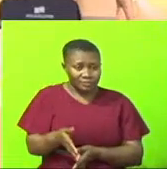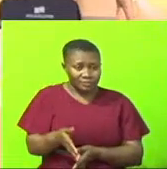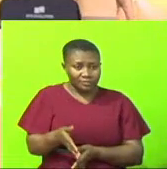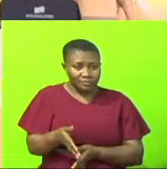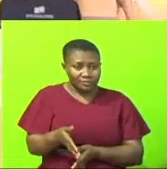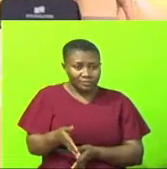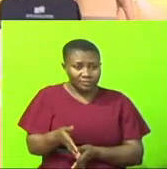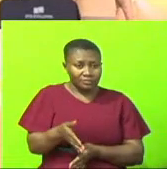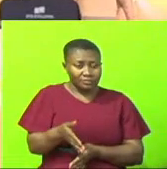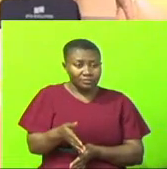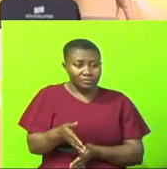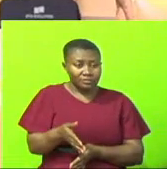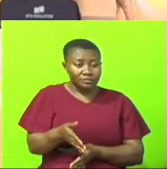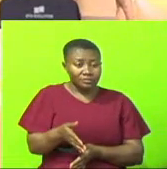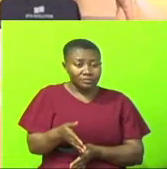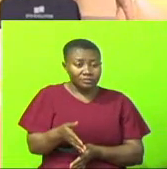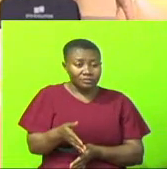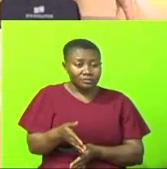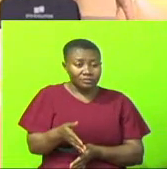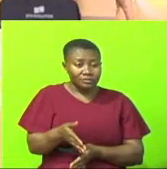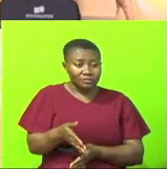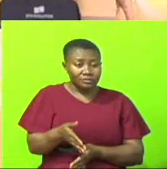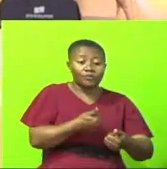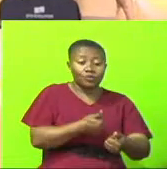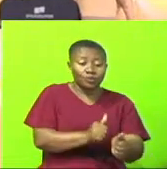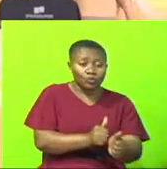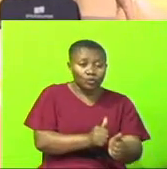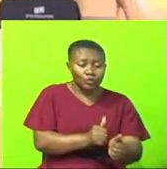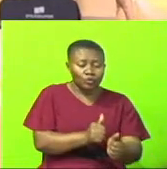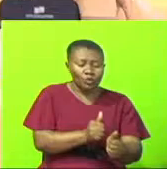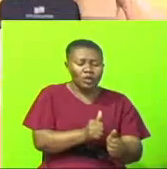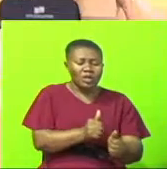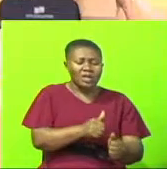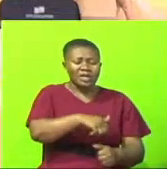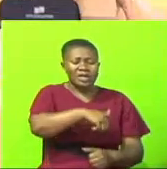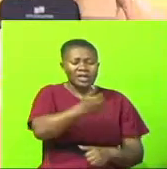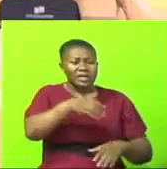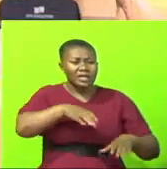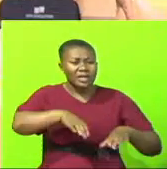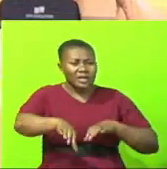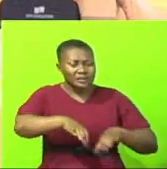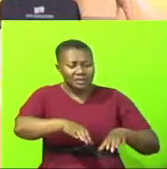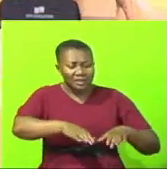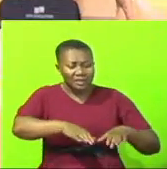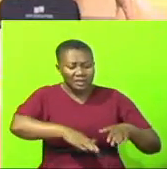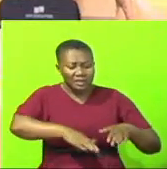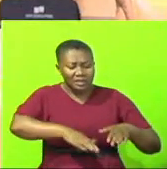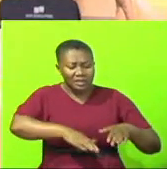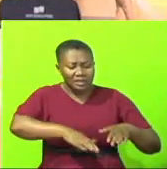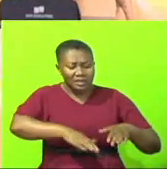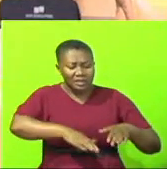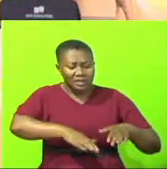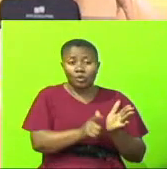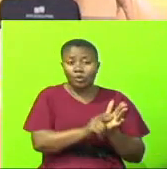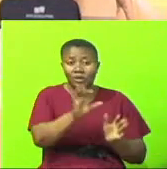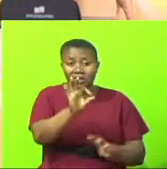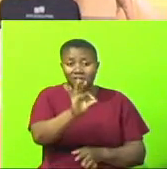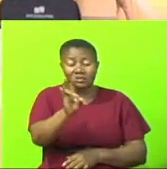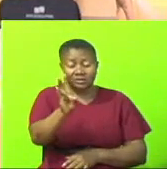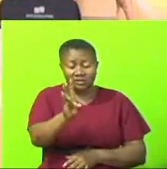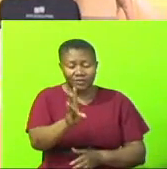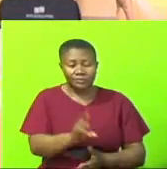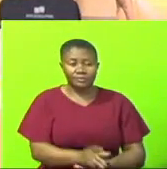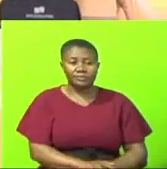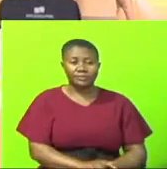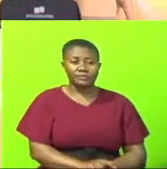will necessarily trigger any action under Article 97(g). Mr. Speaker,